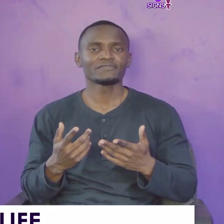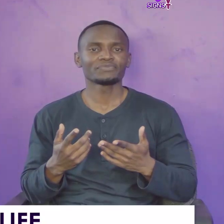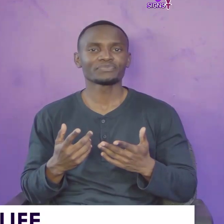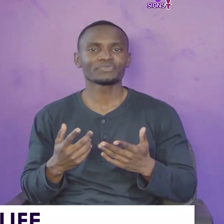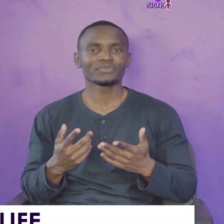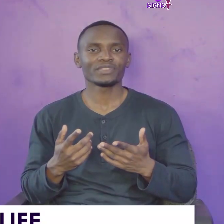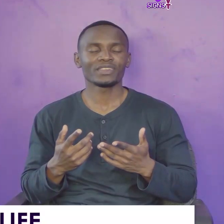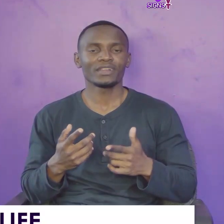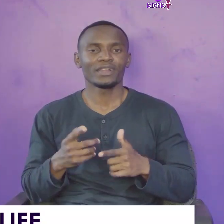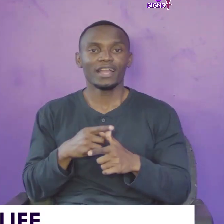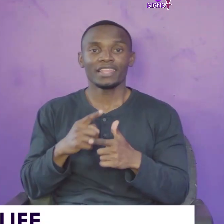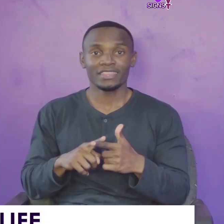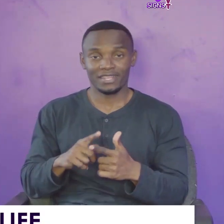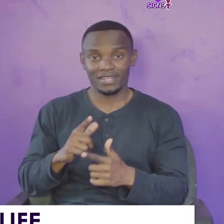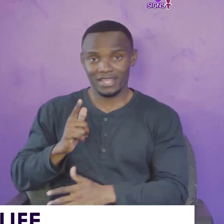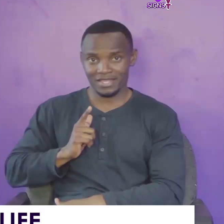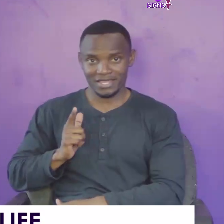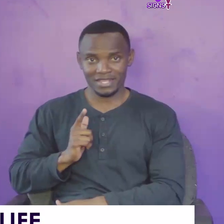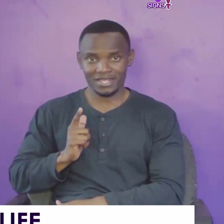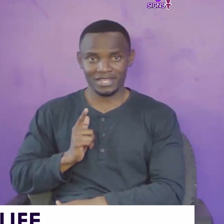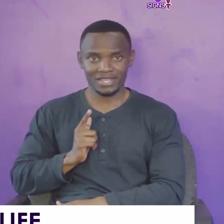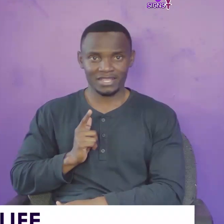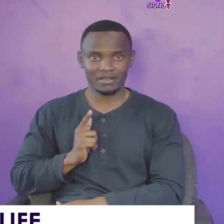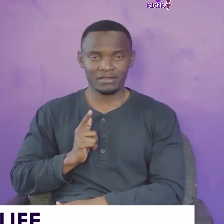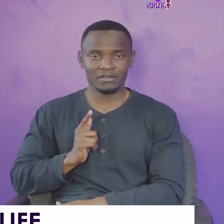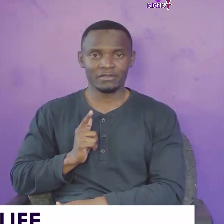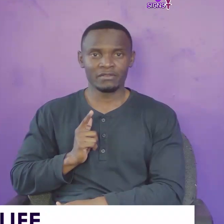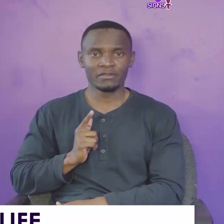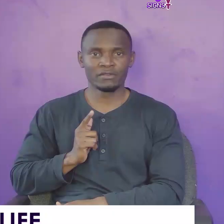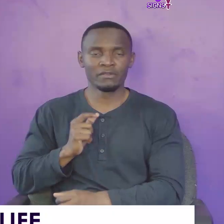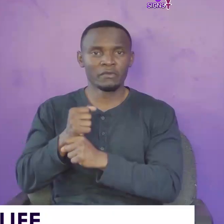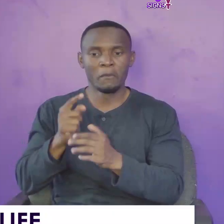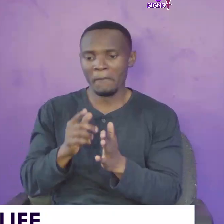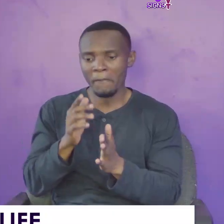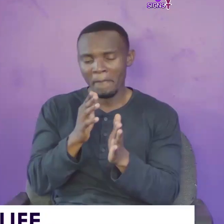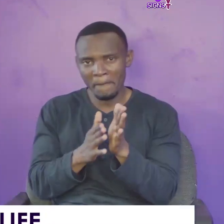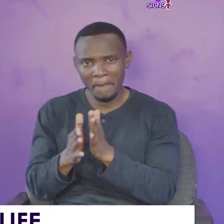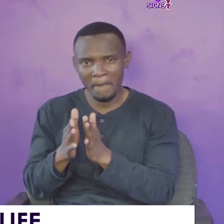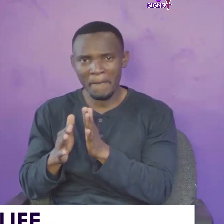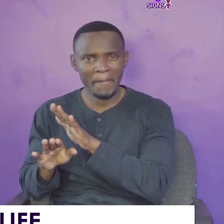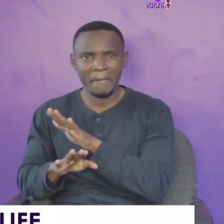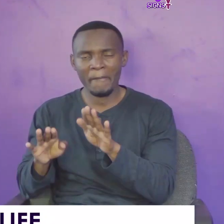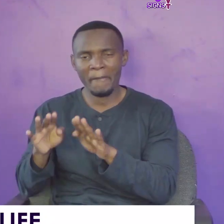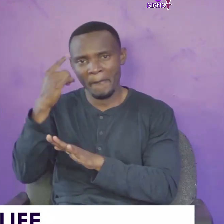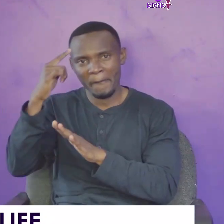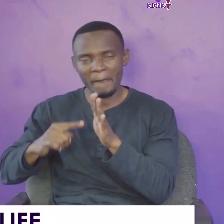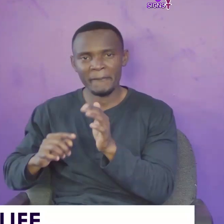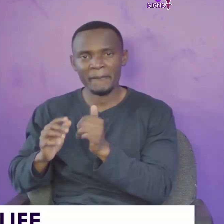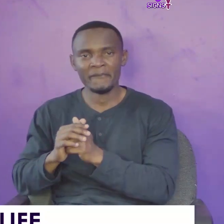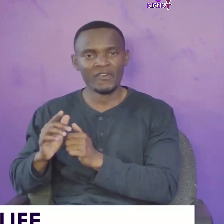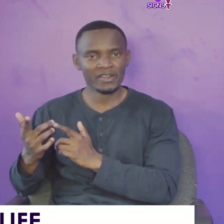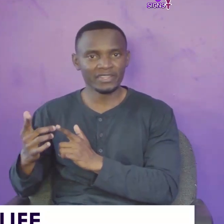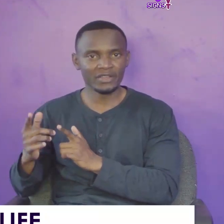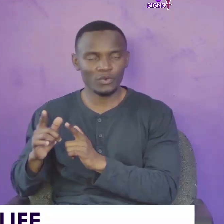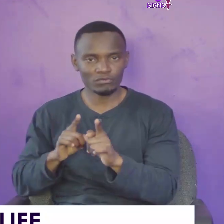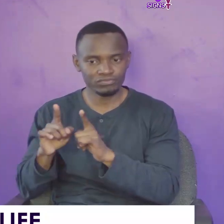so the lady, they carried, whatever tools they needed for the visit, for the tour. Yeah. And when the hubby got